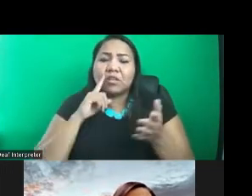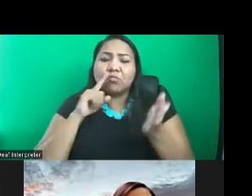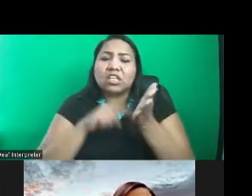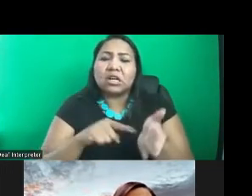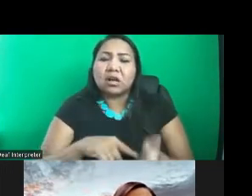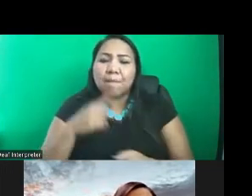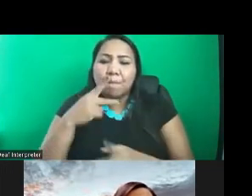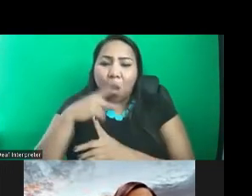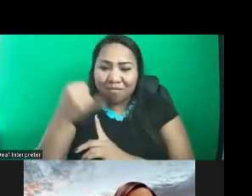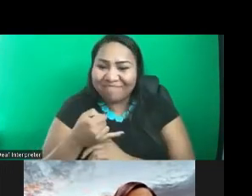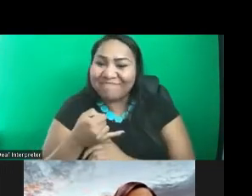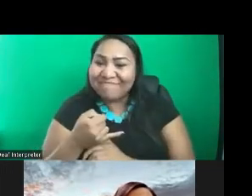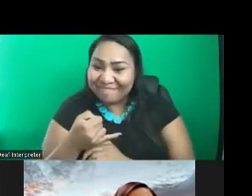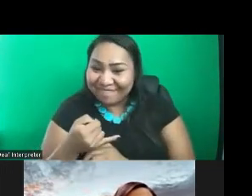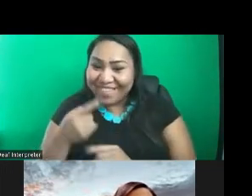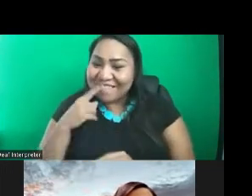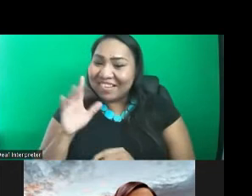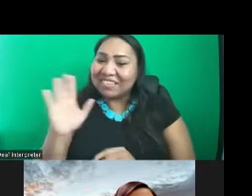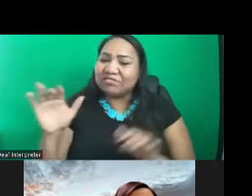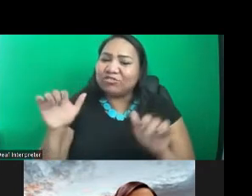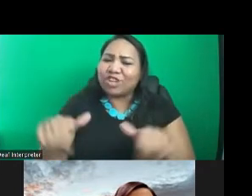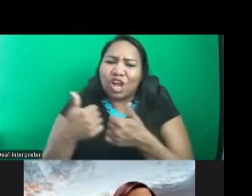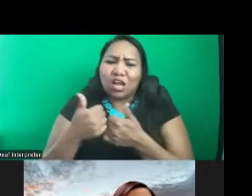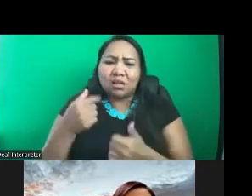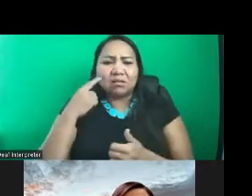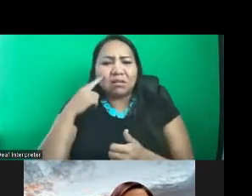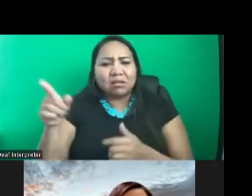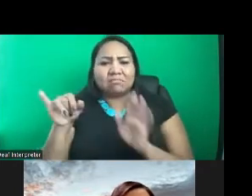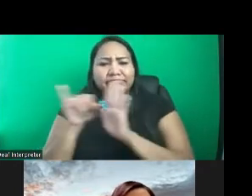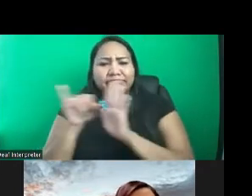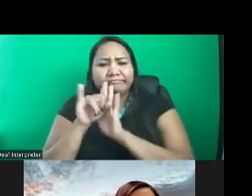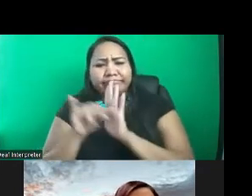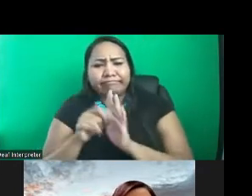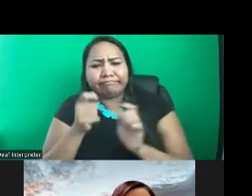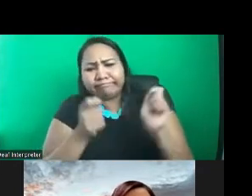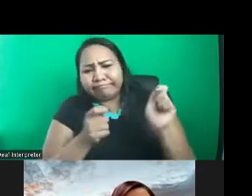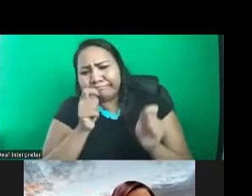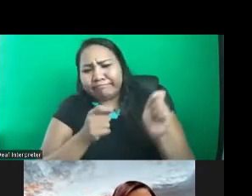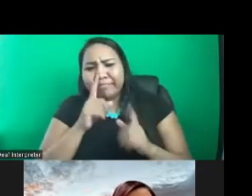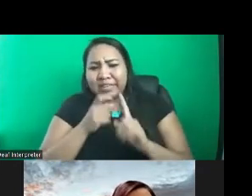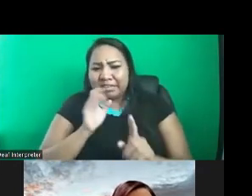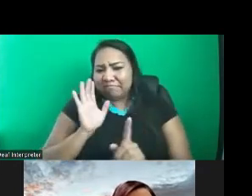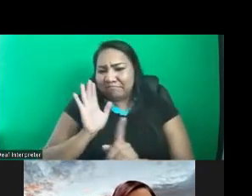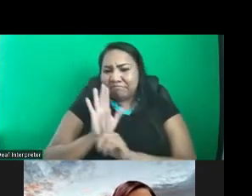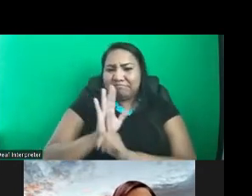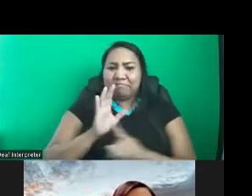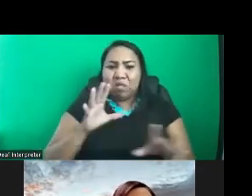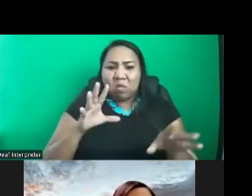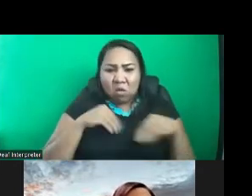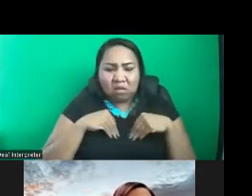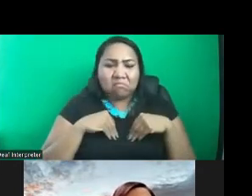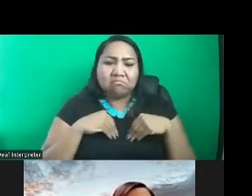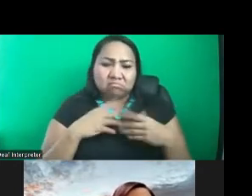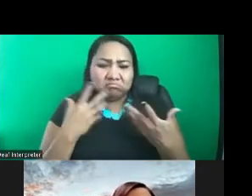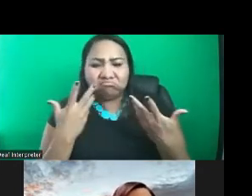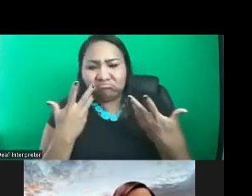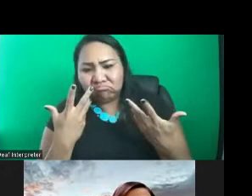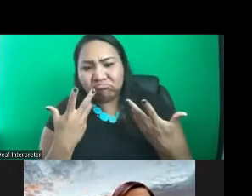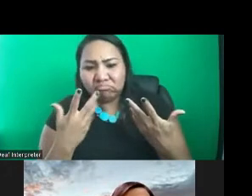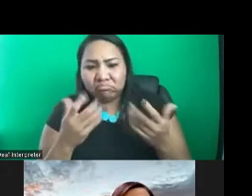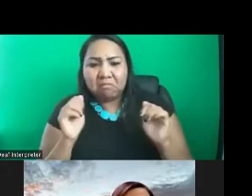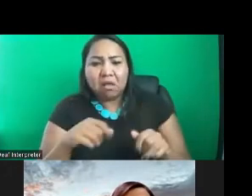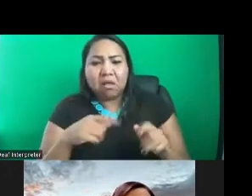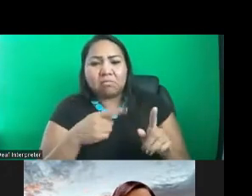are charged with identifying. So they, out of their own accord, their own discretion, will identify